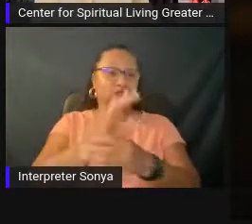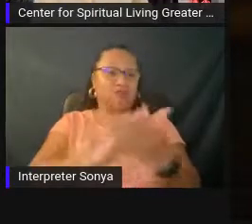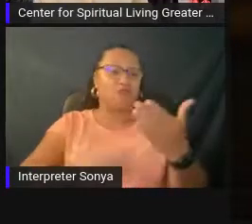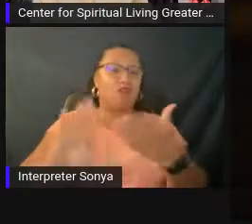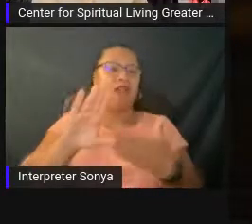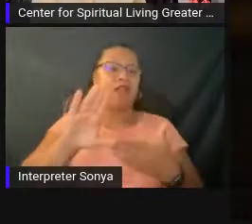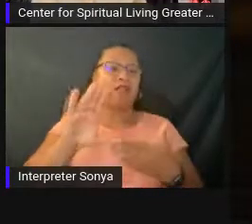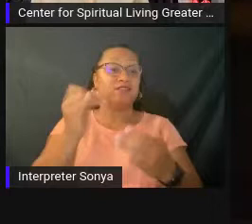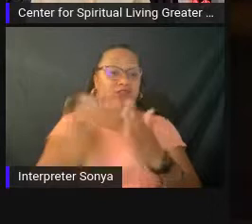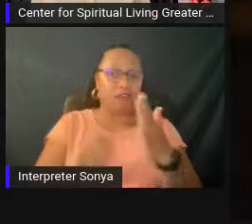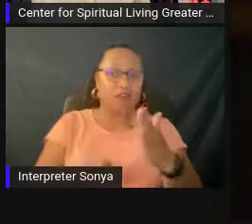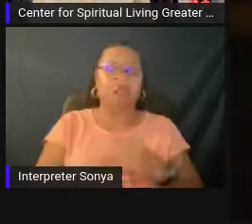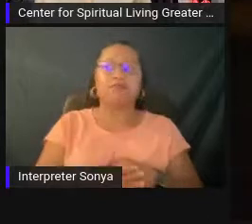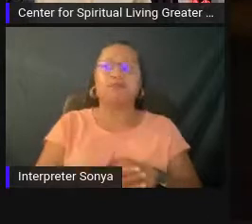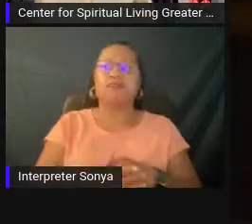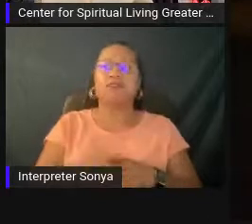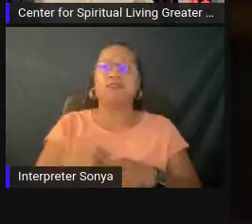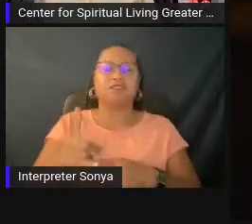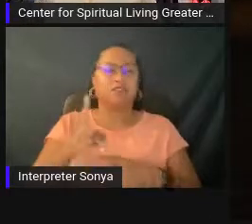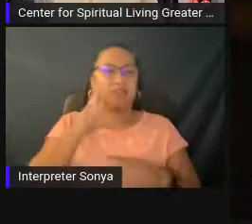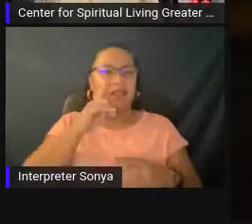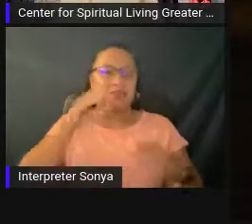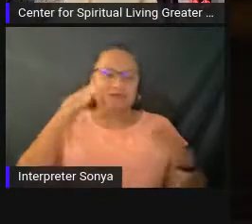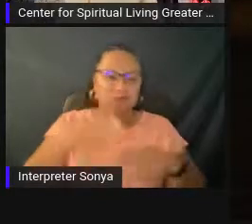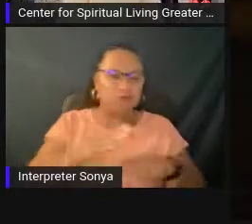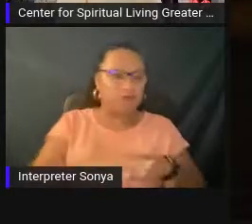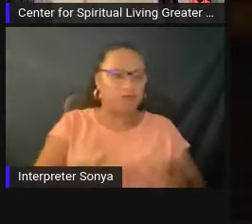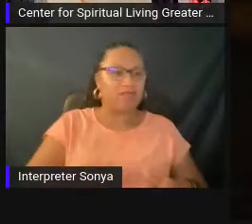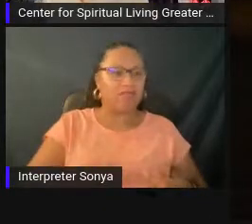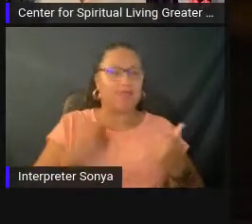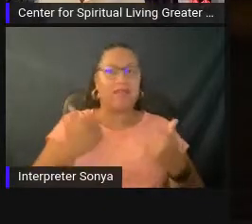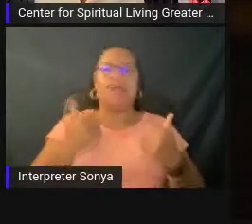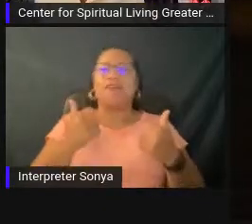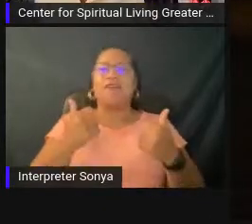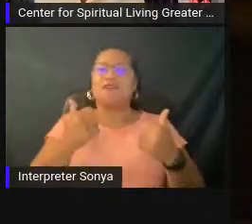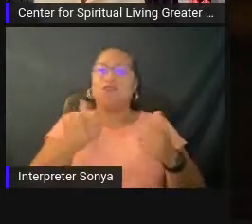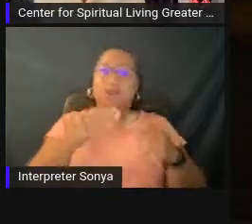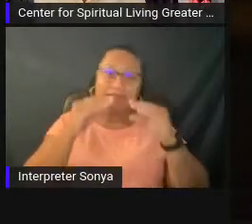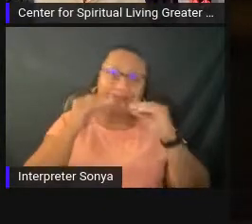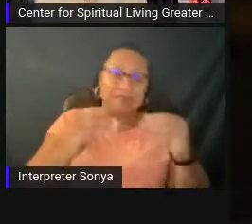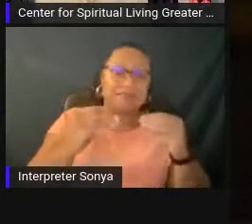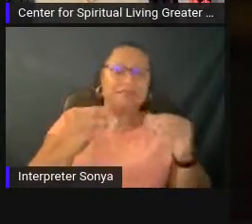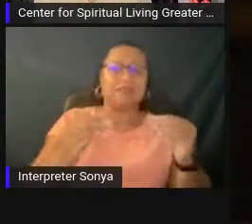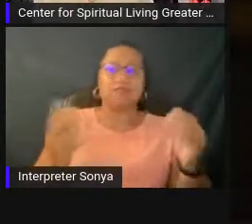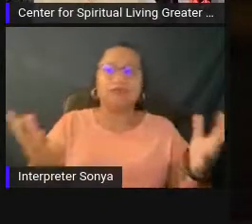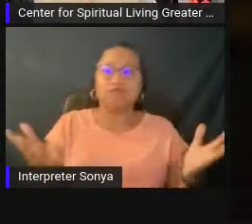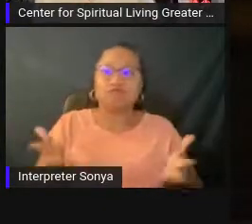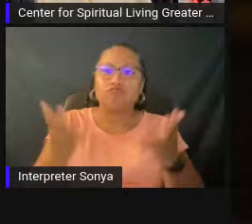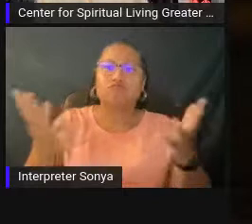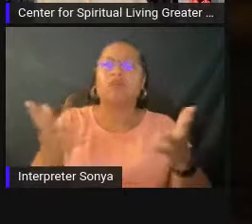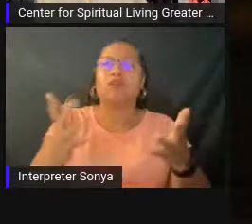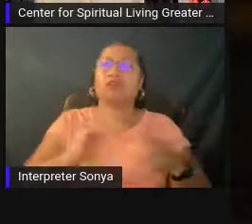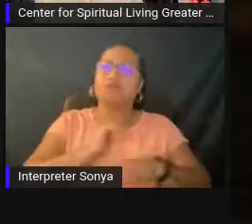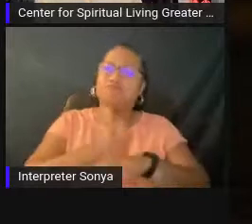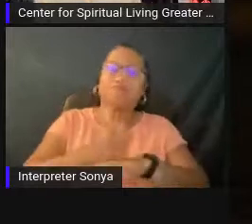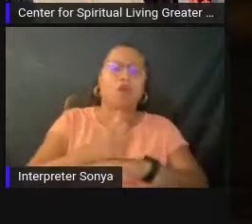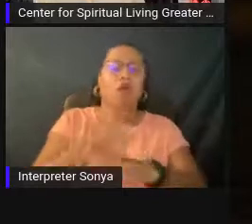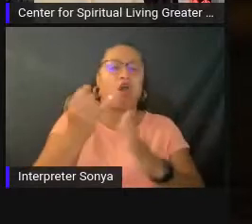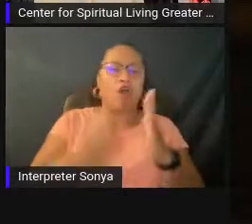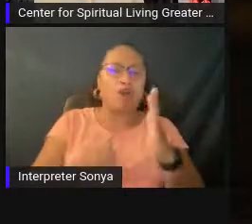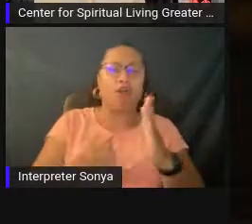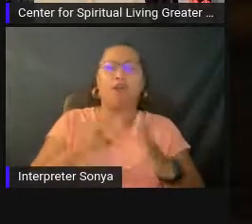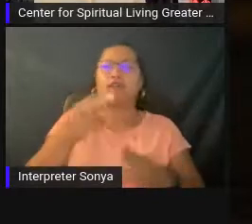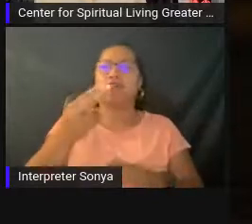and establishing arts, humanities, and wellness courses and programs in continuing education at